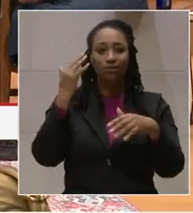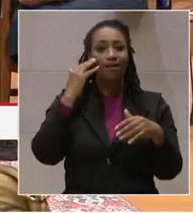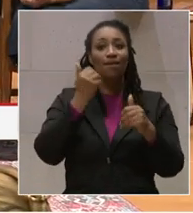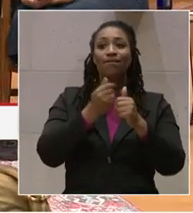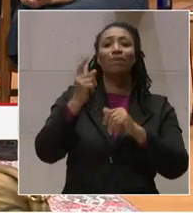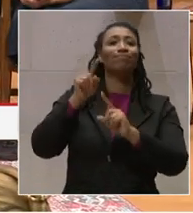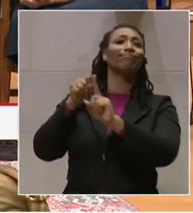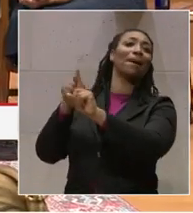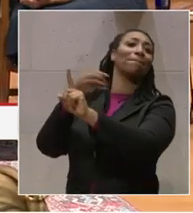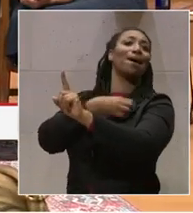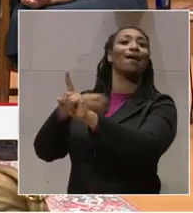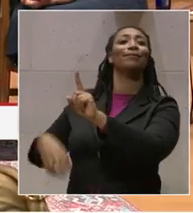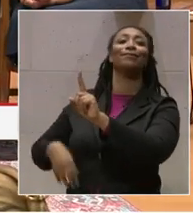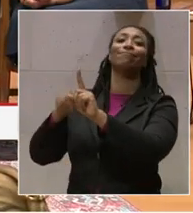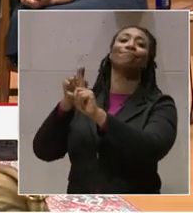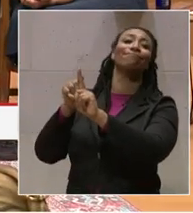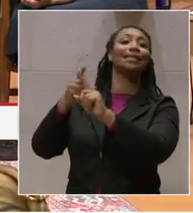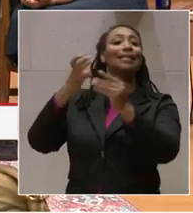their city council member.